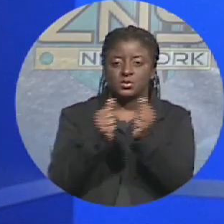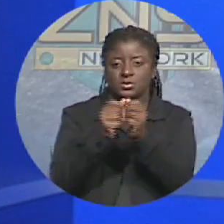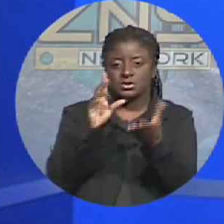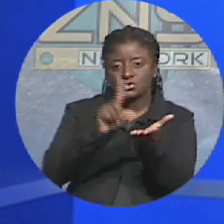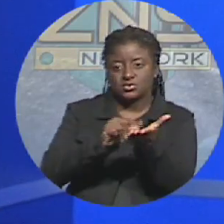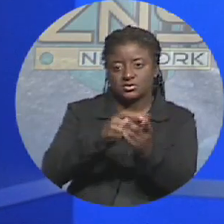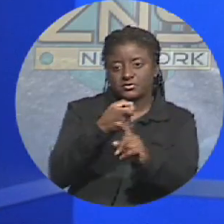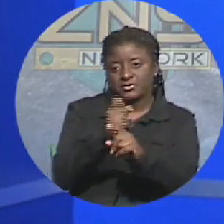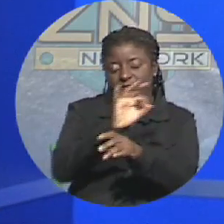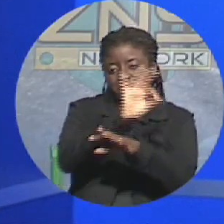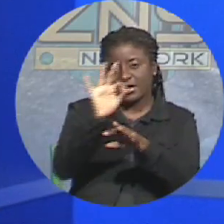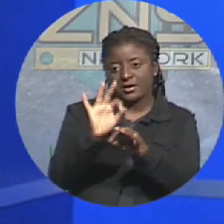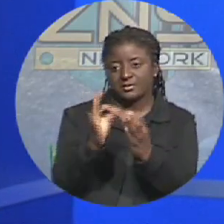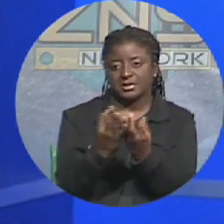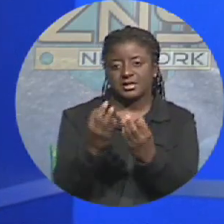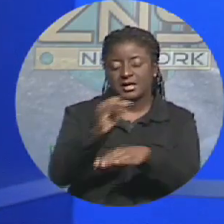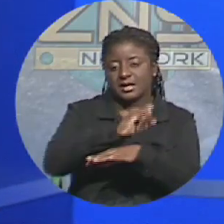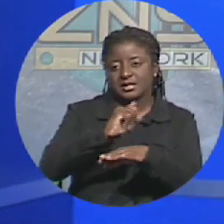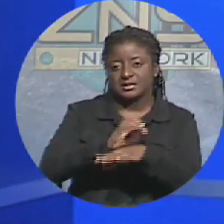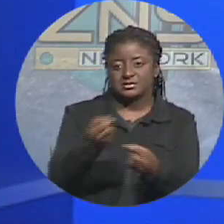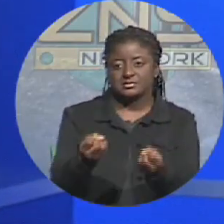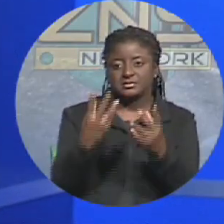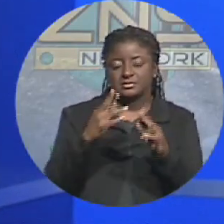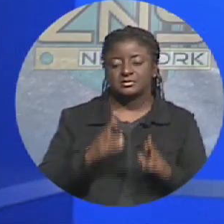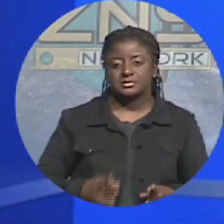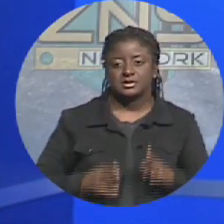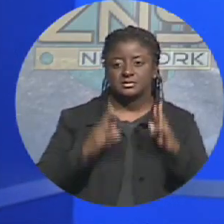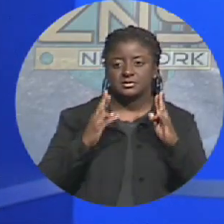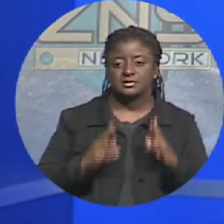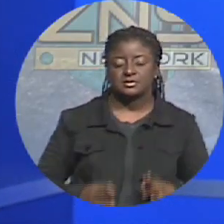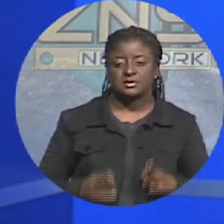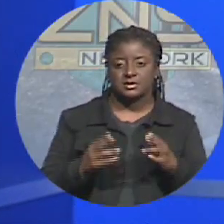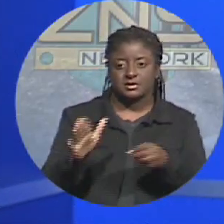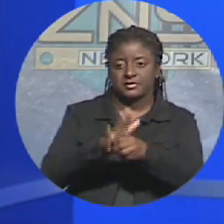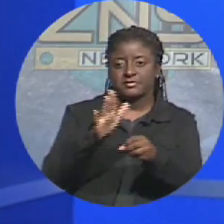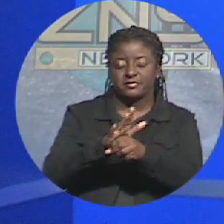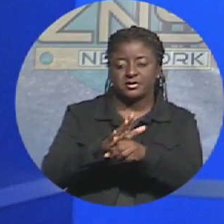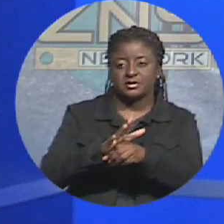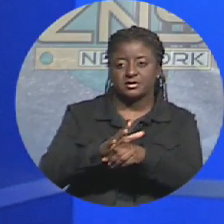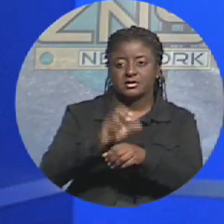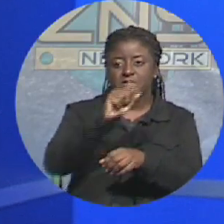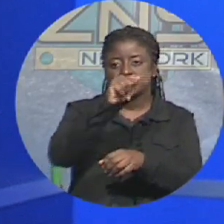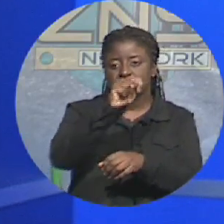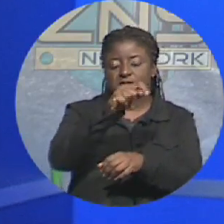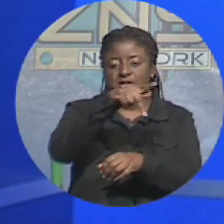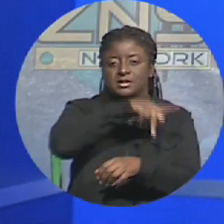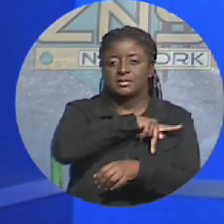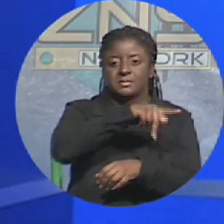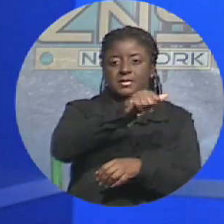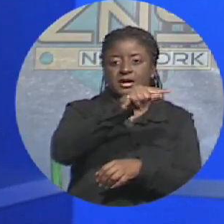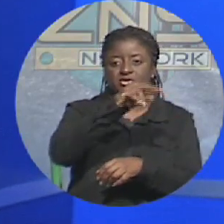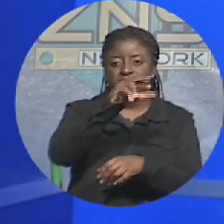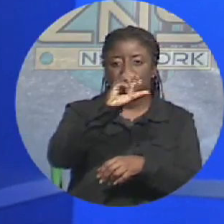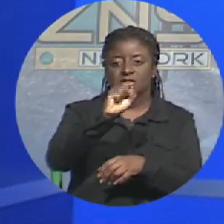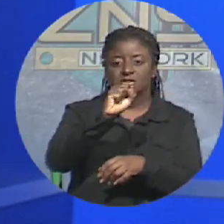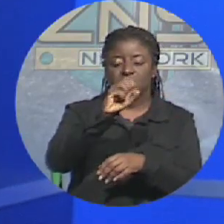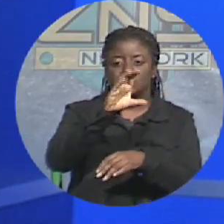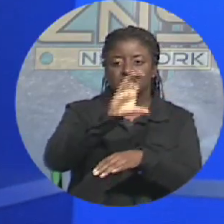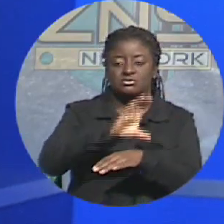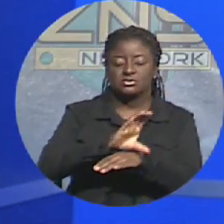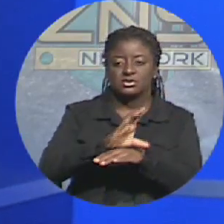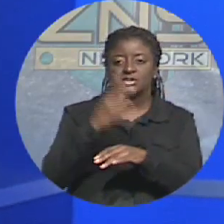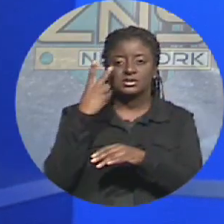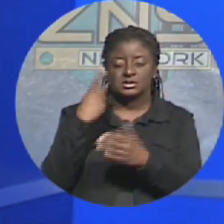Family Islands. Dozens of residents filled the St. Patrick's Anglican Hall in Governor's Harbour, Eleuthera earlier this week to discuss issues they would like to